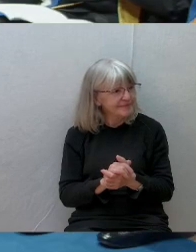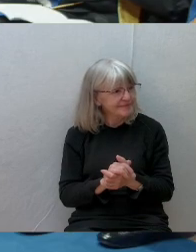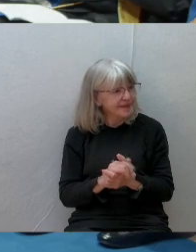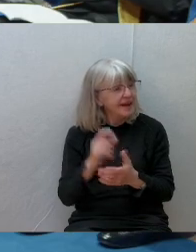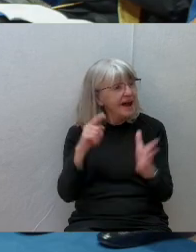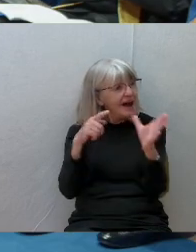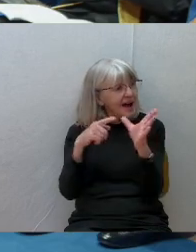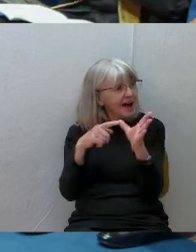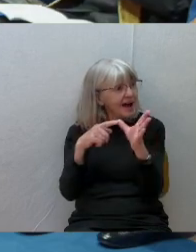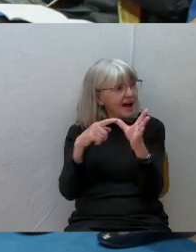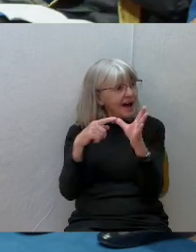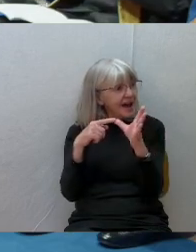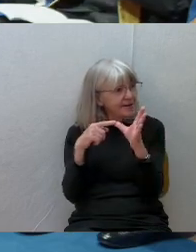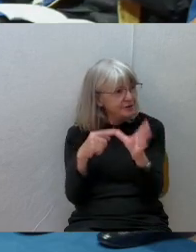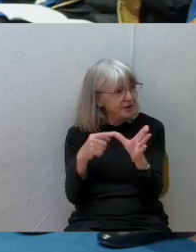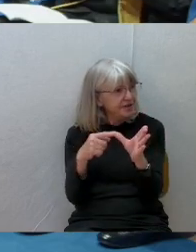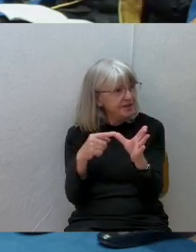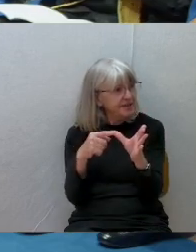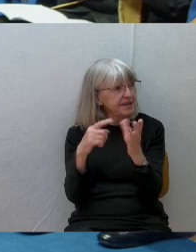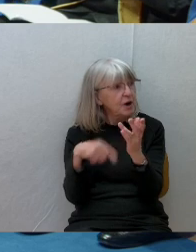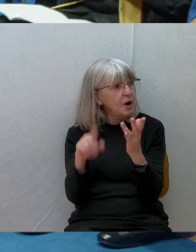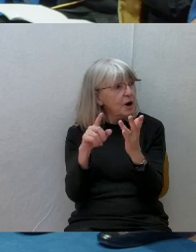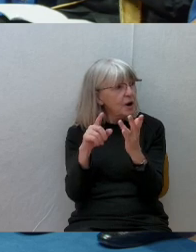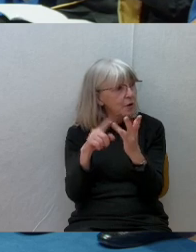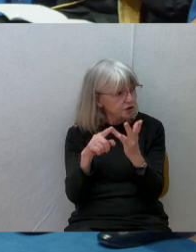Adeyemi Ogunrotifa.